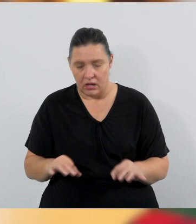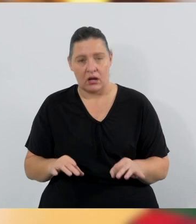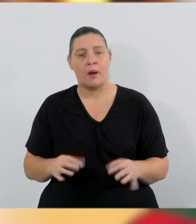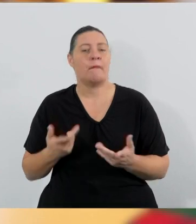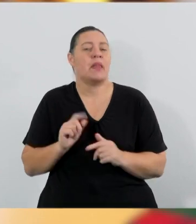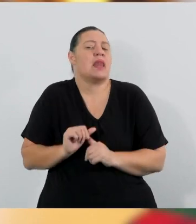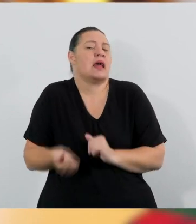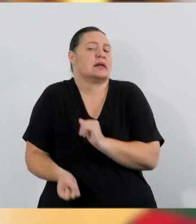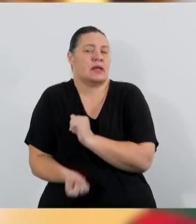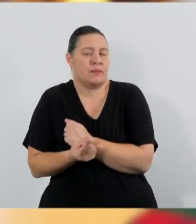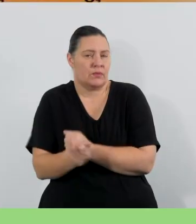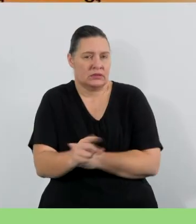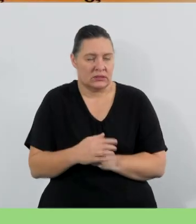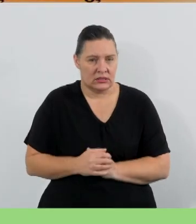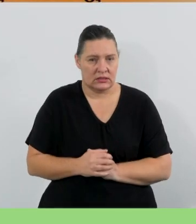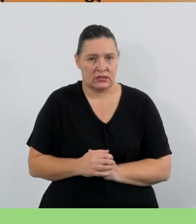what happens next?